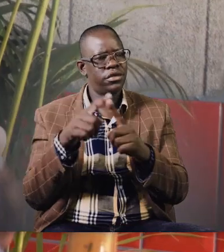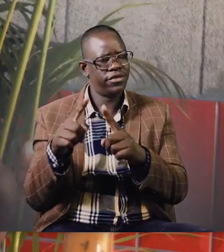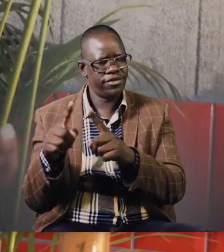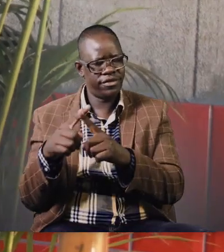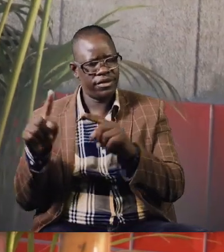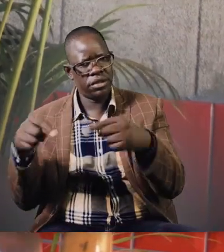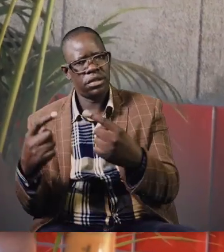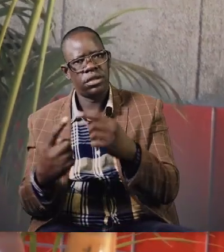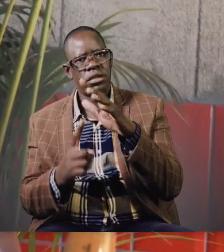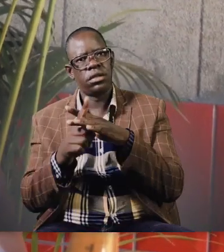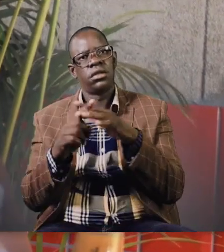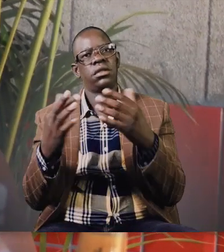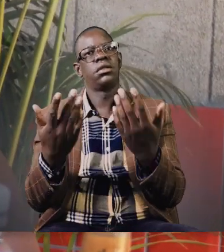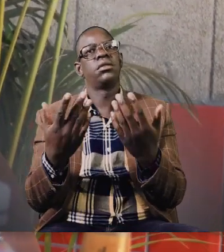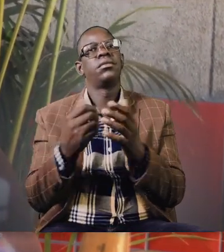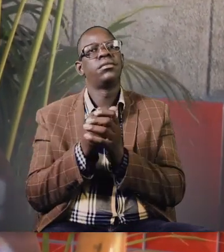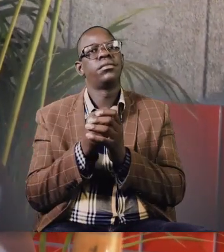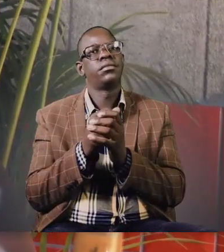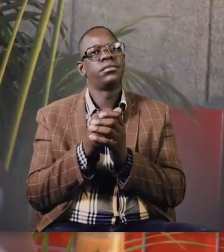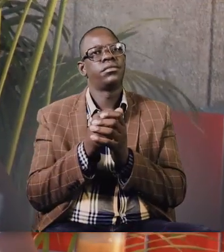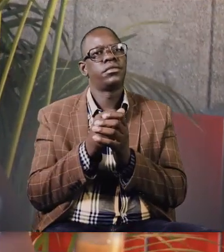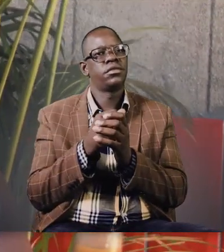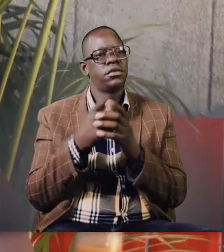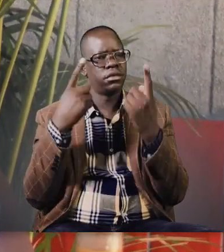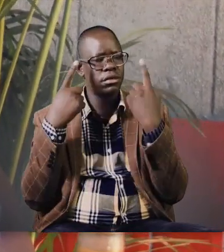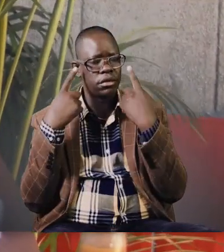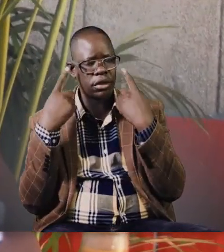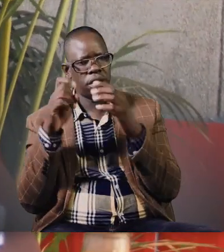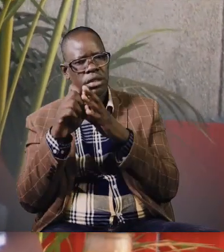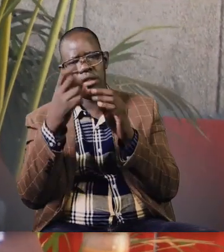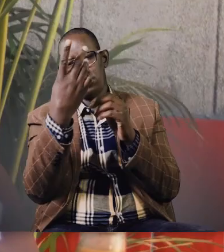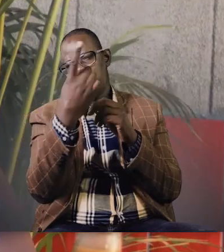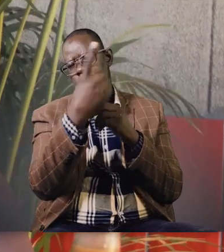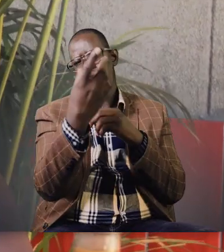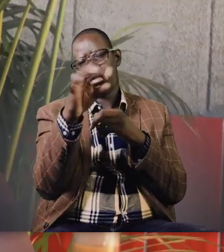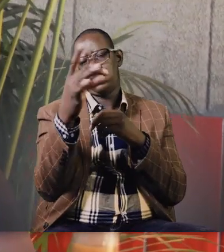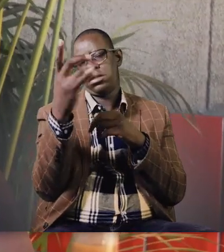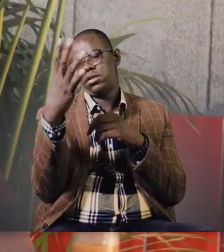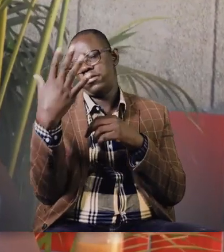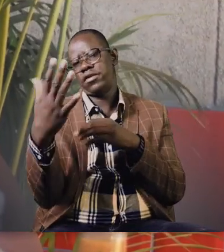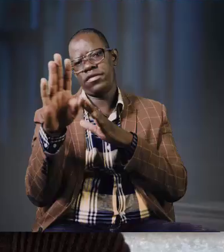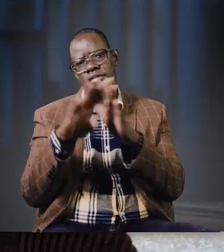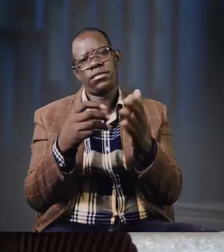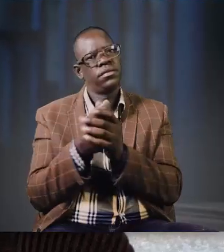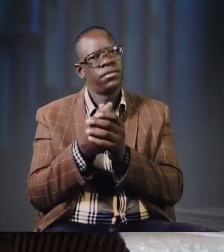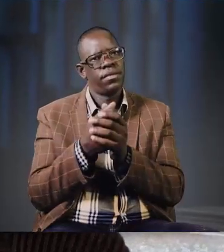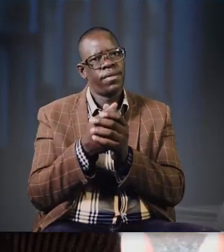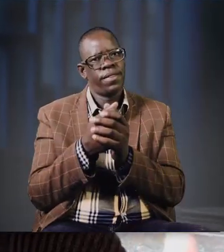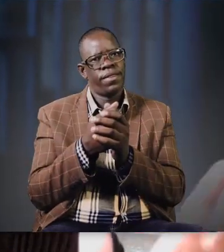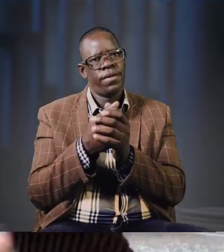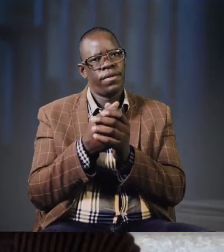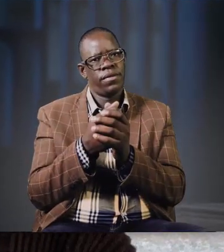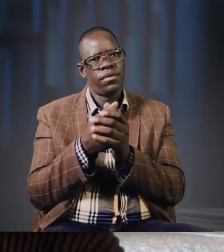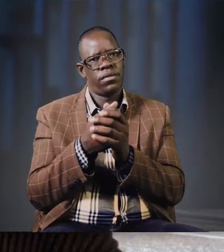stuff like that. I hear these things warn people in China before the 1975 earthquake. Yes, and plotting earthquake regularities